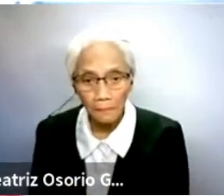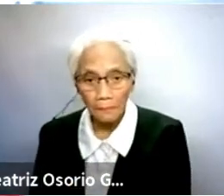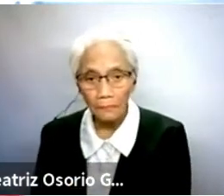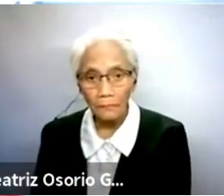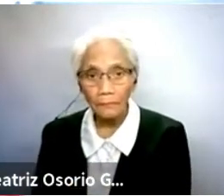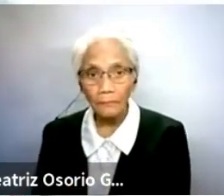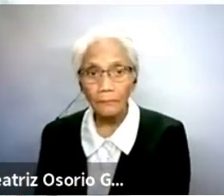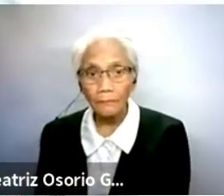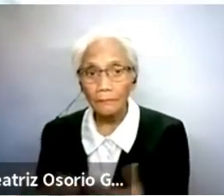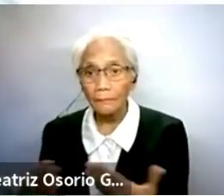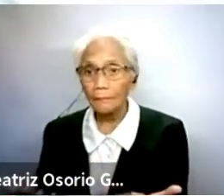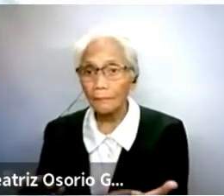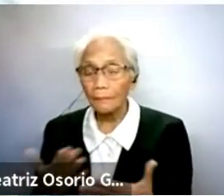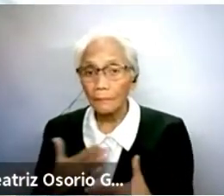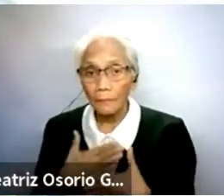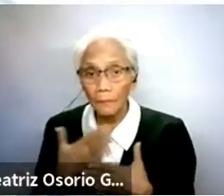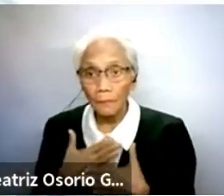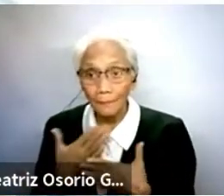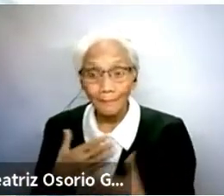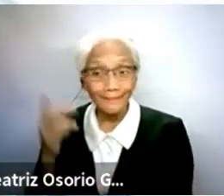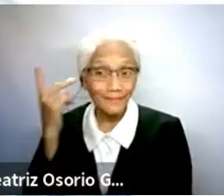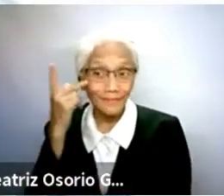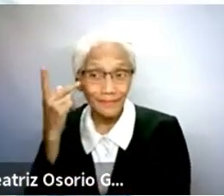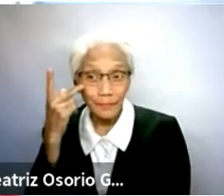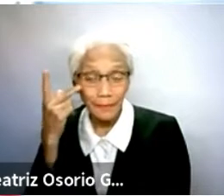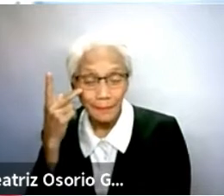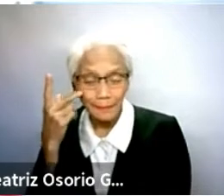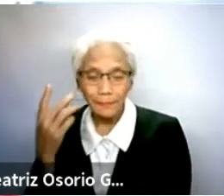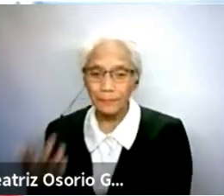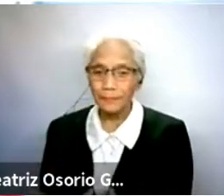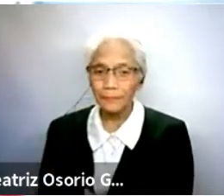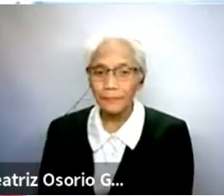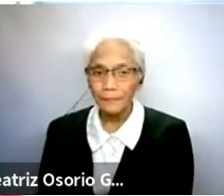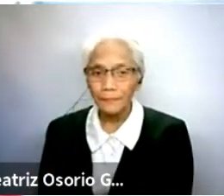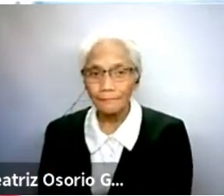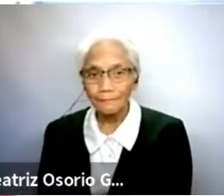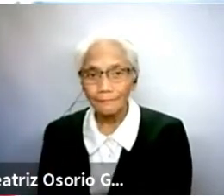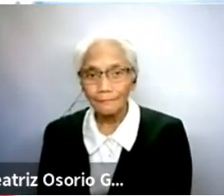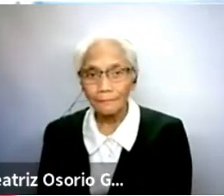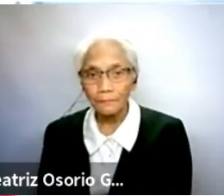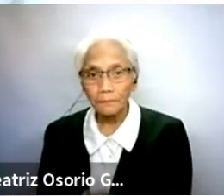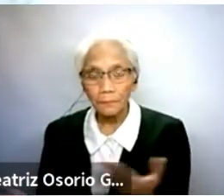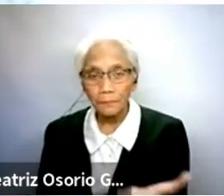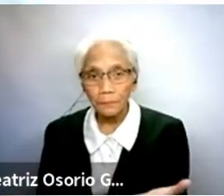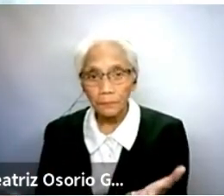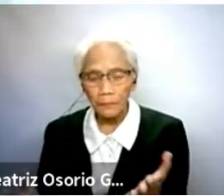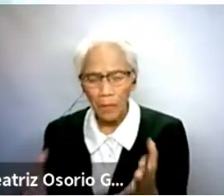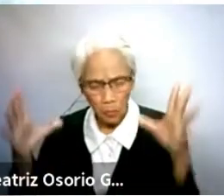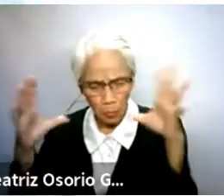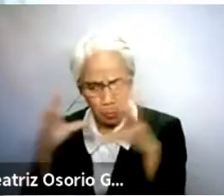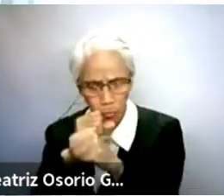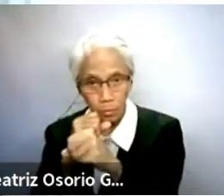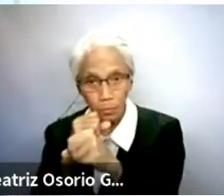I'll be happy to, Billy. This is Philip. Philip, hi. Yes, please do. Very, very briefly.